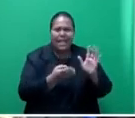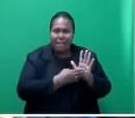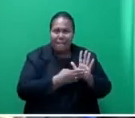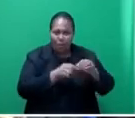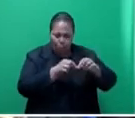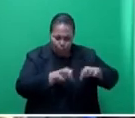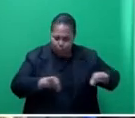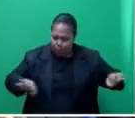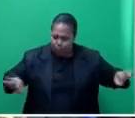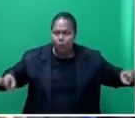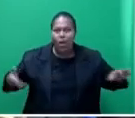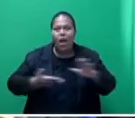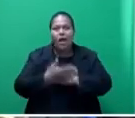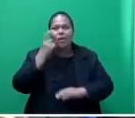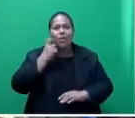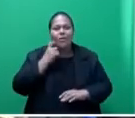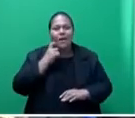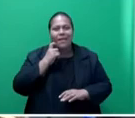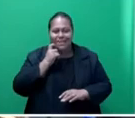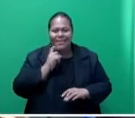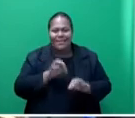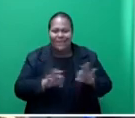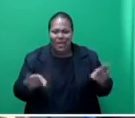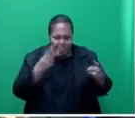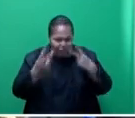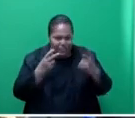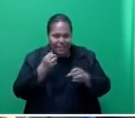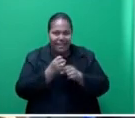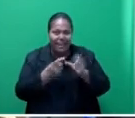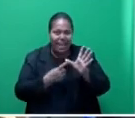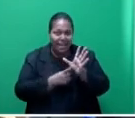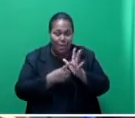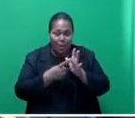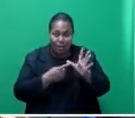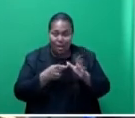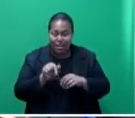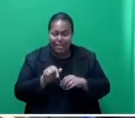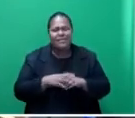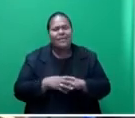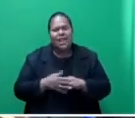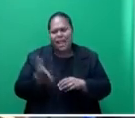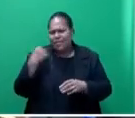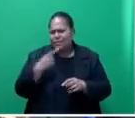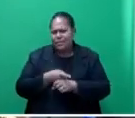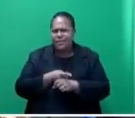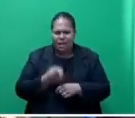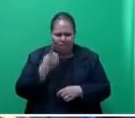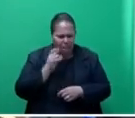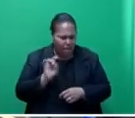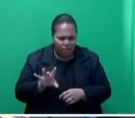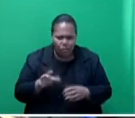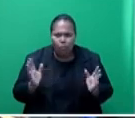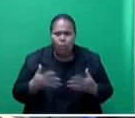House yesterday, I visited Ngaloa on the Saturday last week, and I found that pipeline is not working again. So now Water Authority is looking